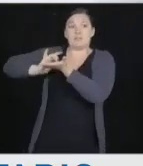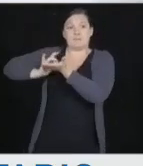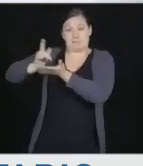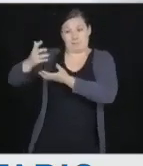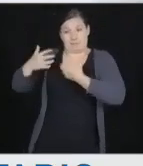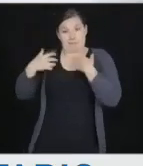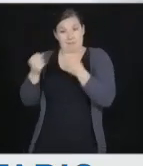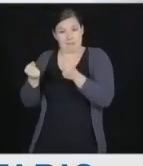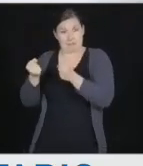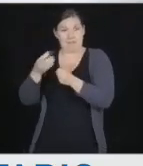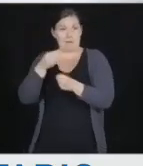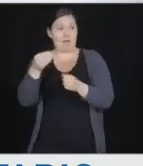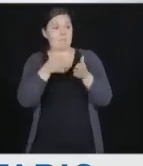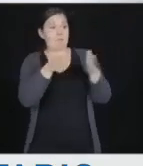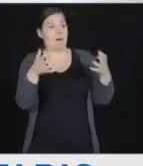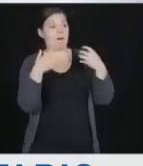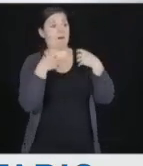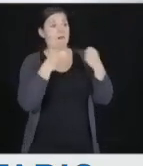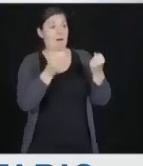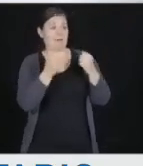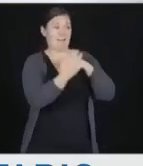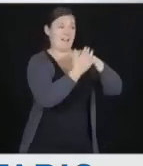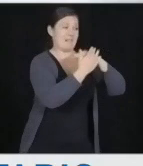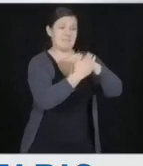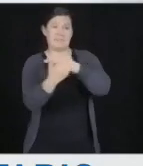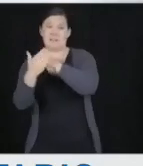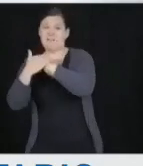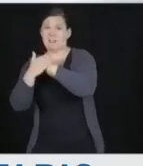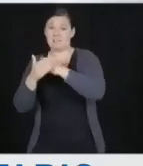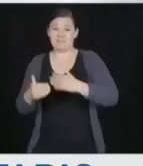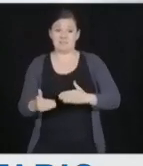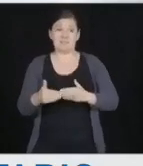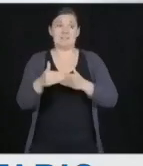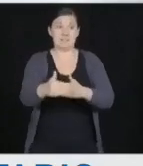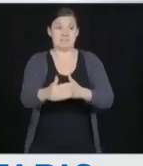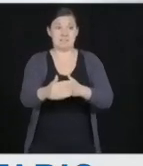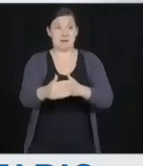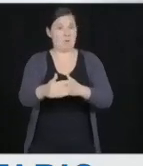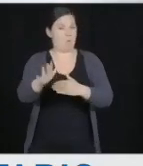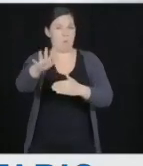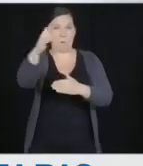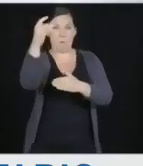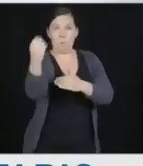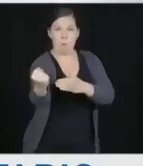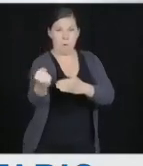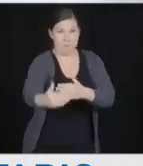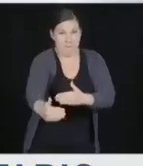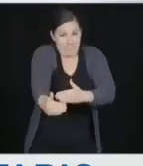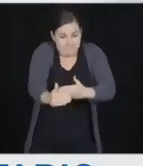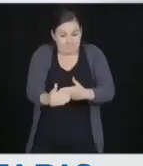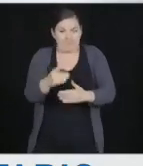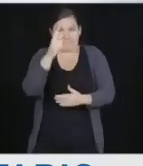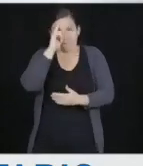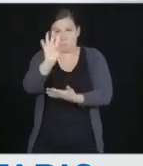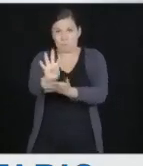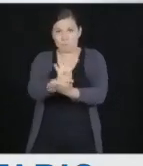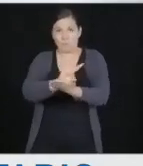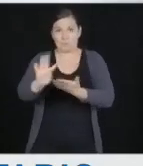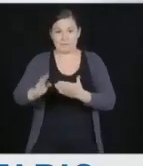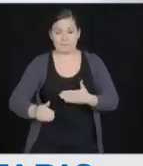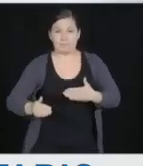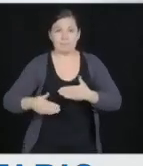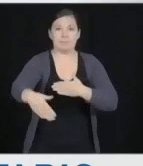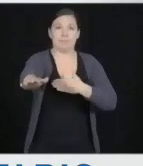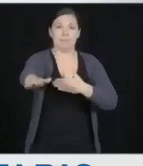incredible ingenuity and innovation in keeping our public safe. However, we do need to ensure that the progress